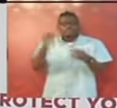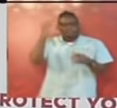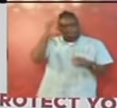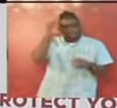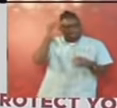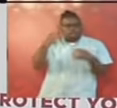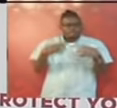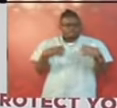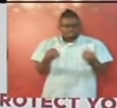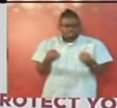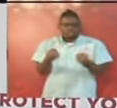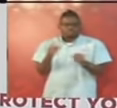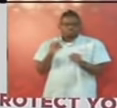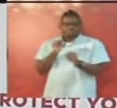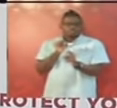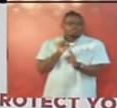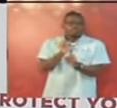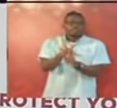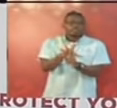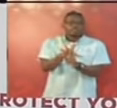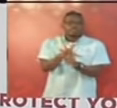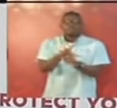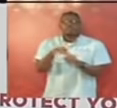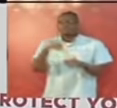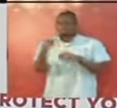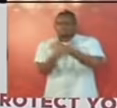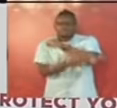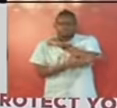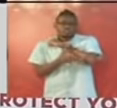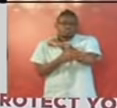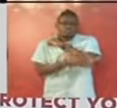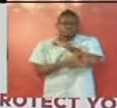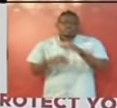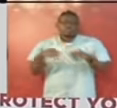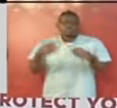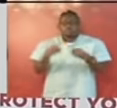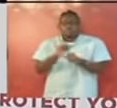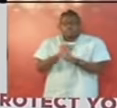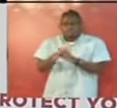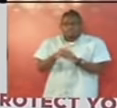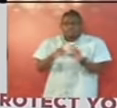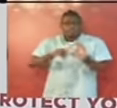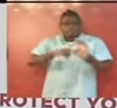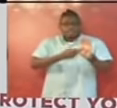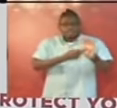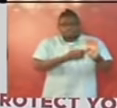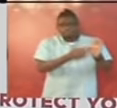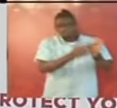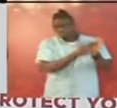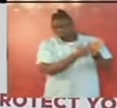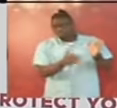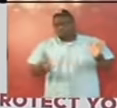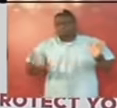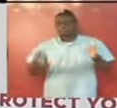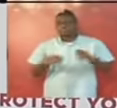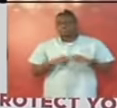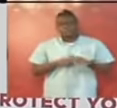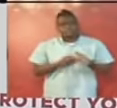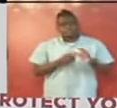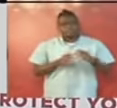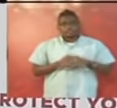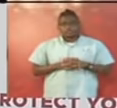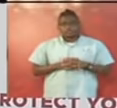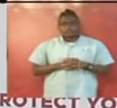in some other countries since the onset of this pandemic. The British Office of